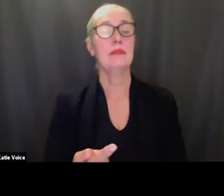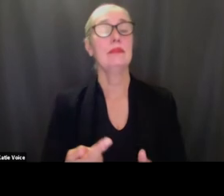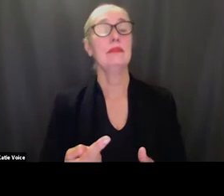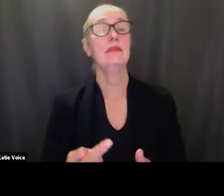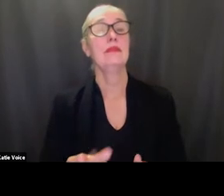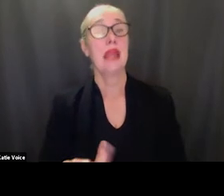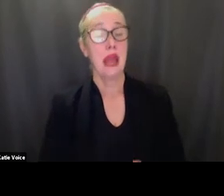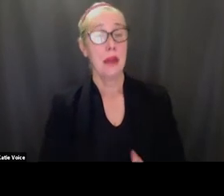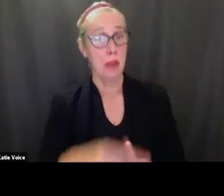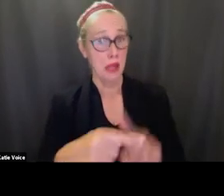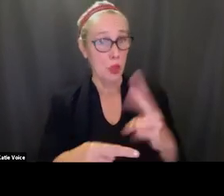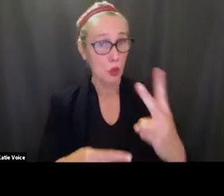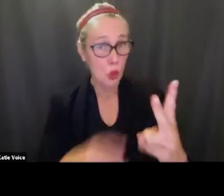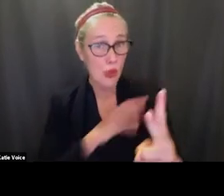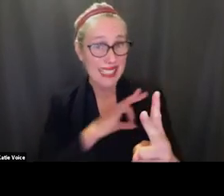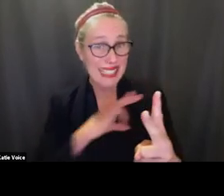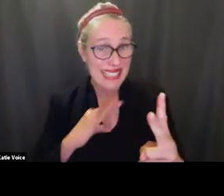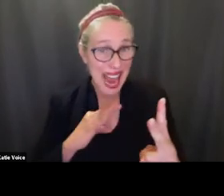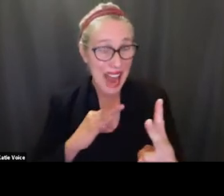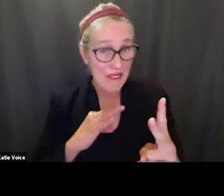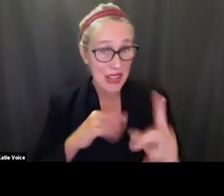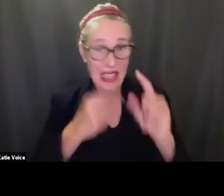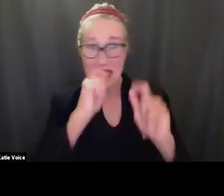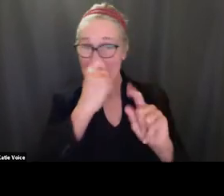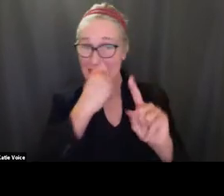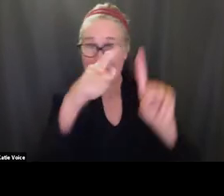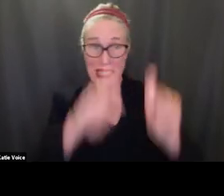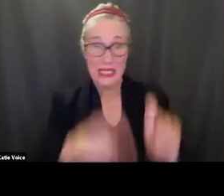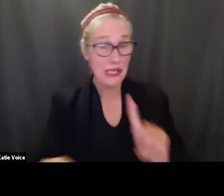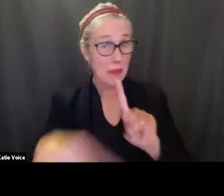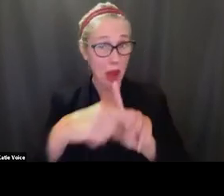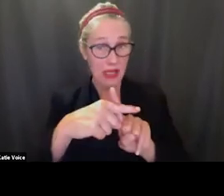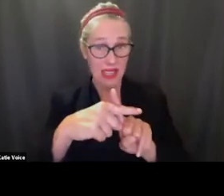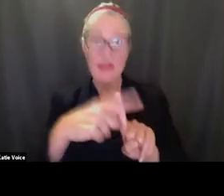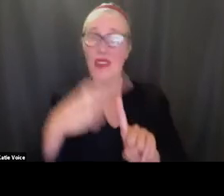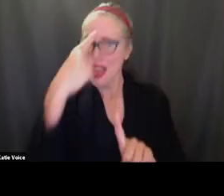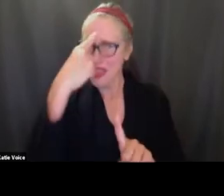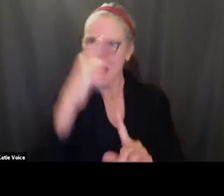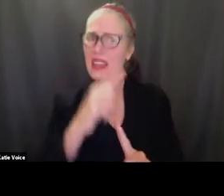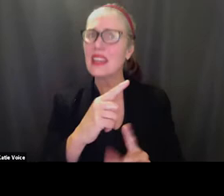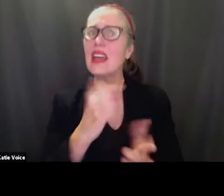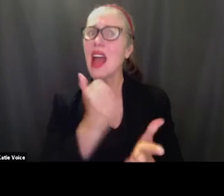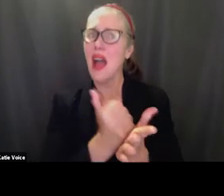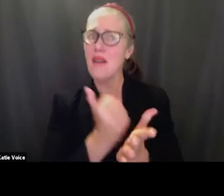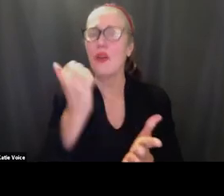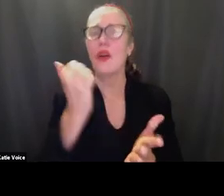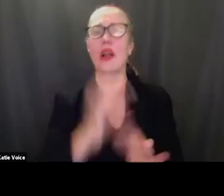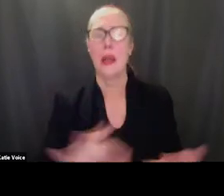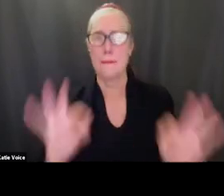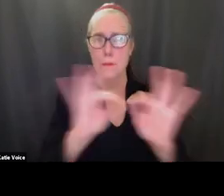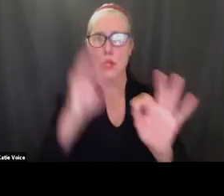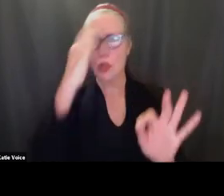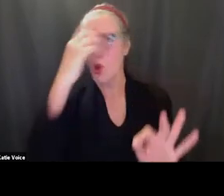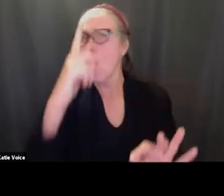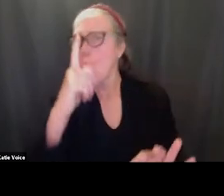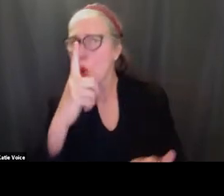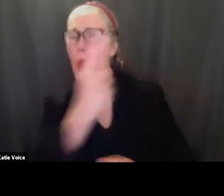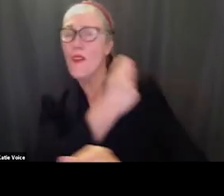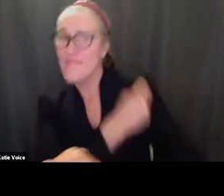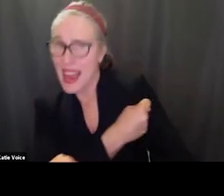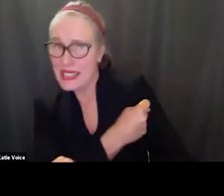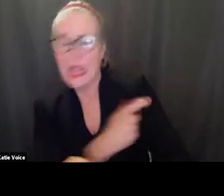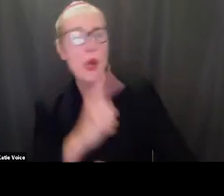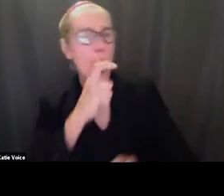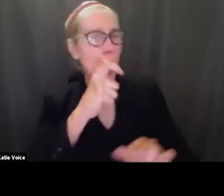were positive i do think it would be helpful to know who was vaccinated who is unvaccinated especially if you're